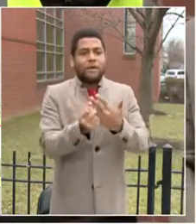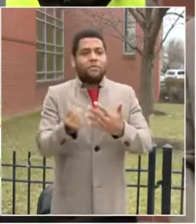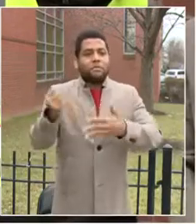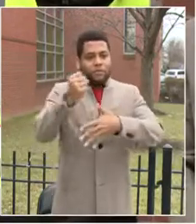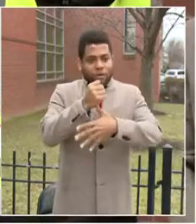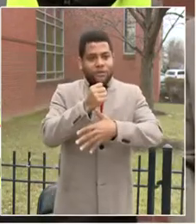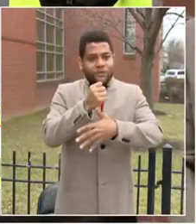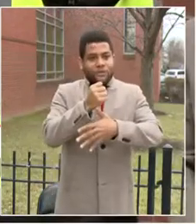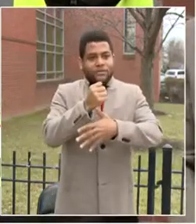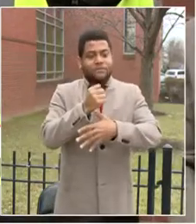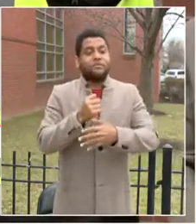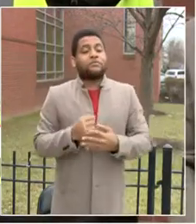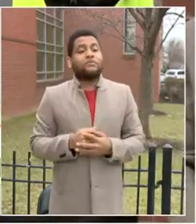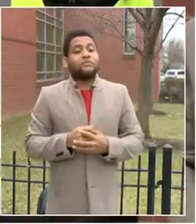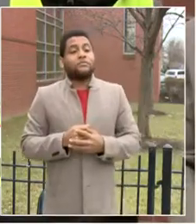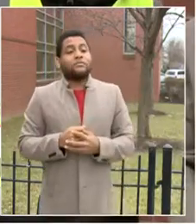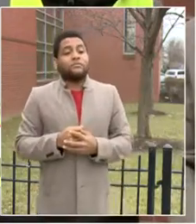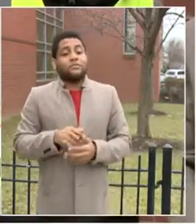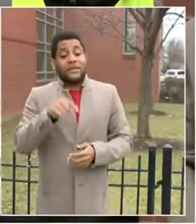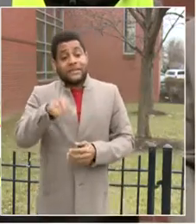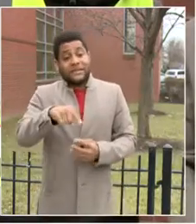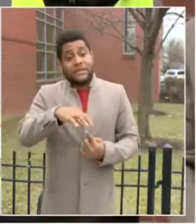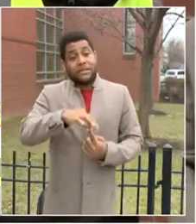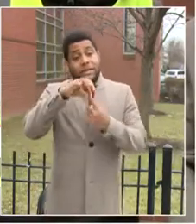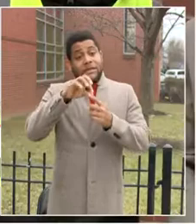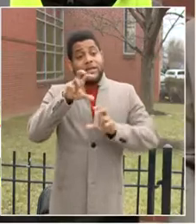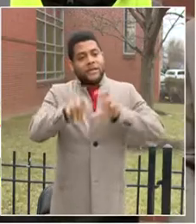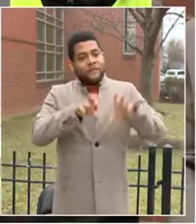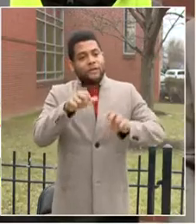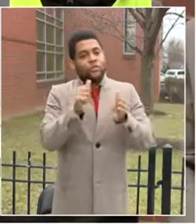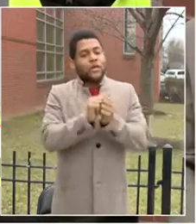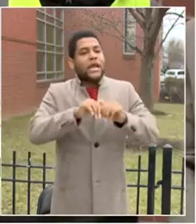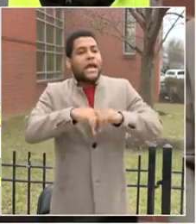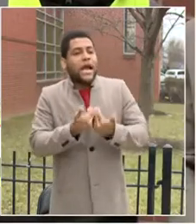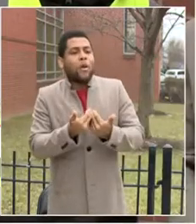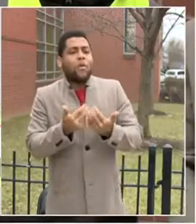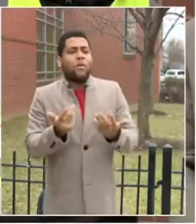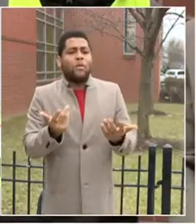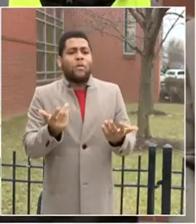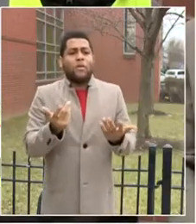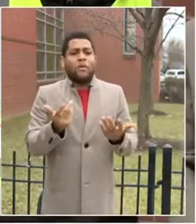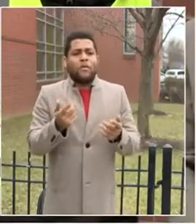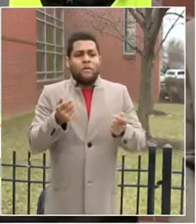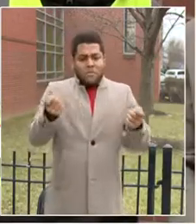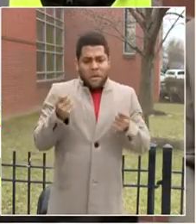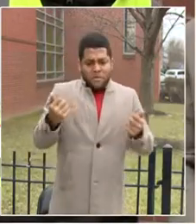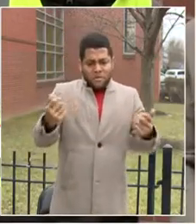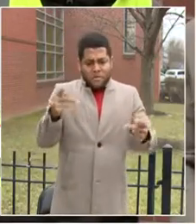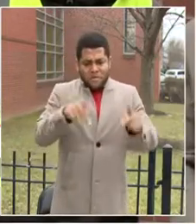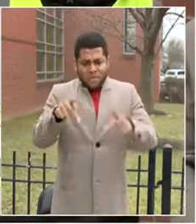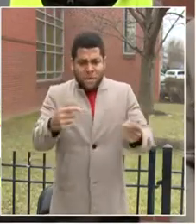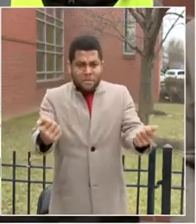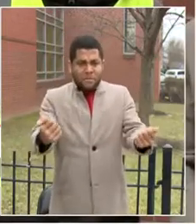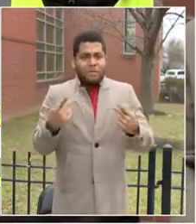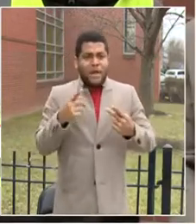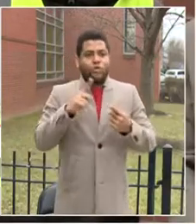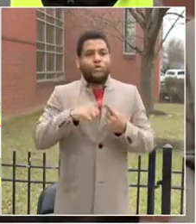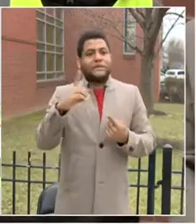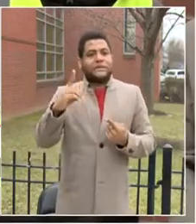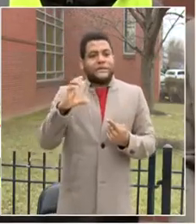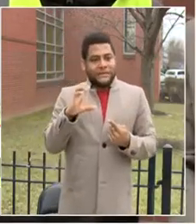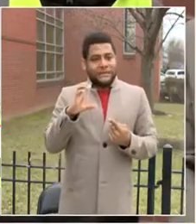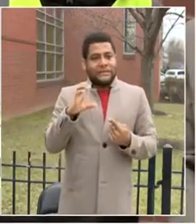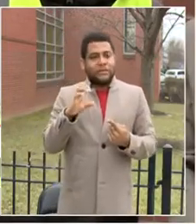especially invests in how we bring everybody back. We know that this pandemic has upended a lot of our